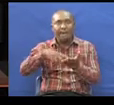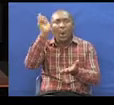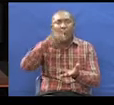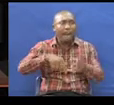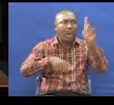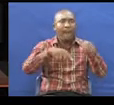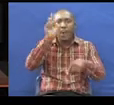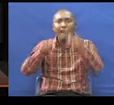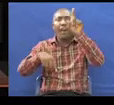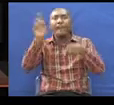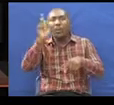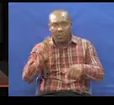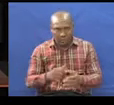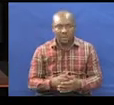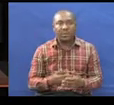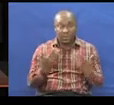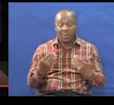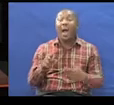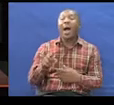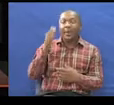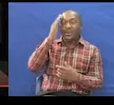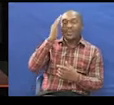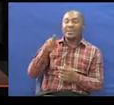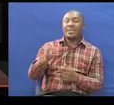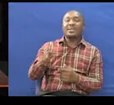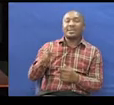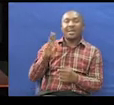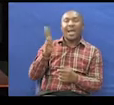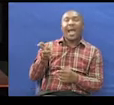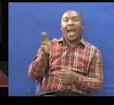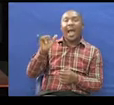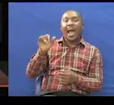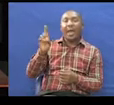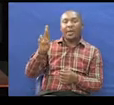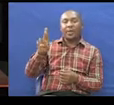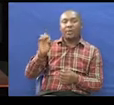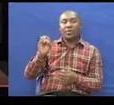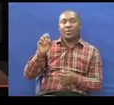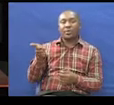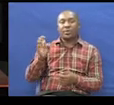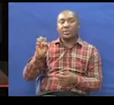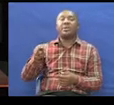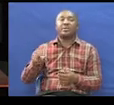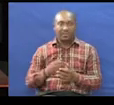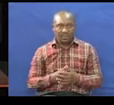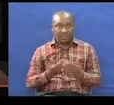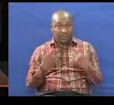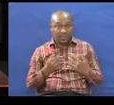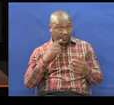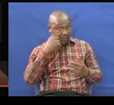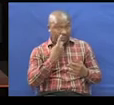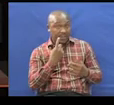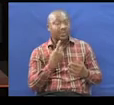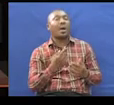This is how you can identify hydrogen from another gas. You are going to test if it can burn. It will burn